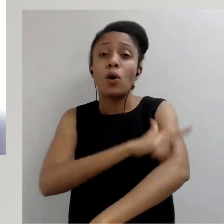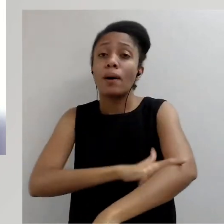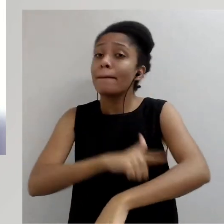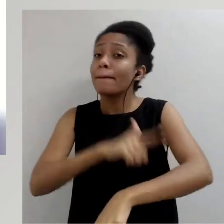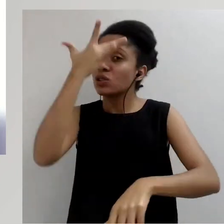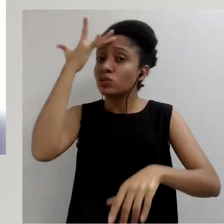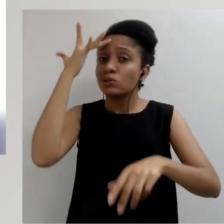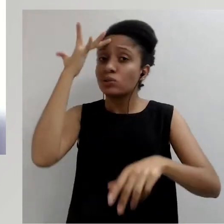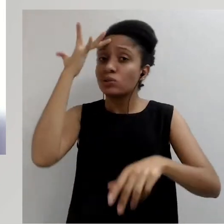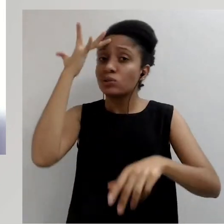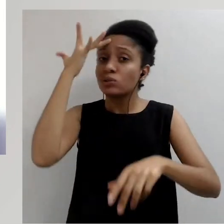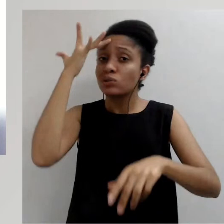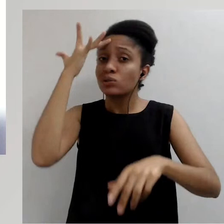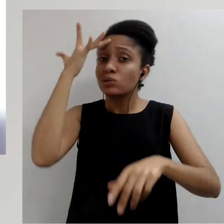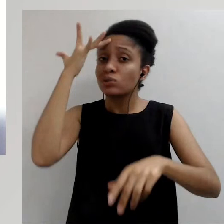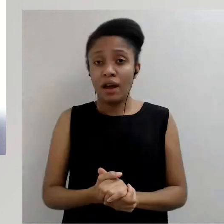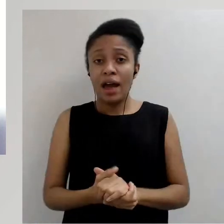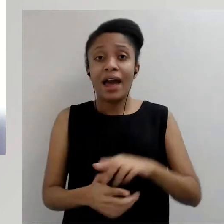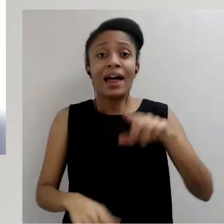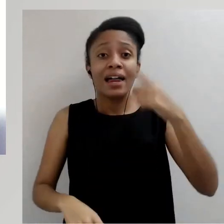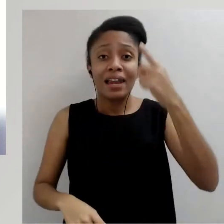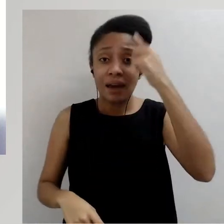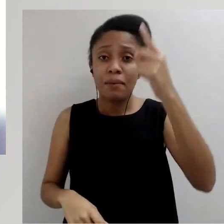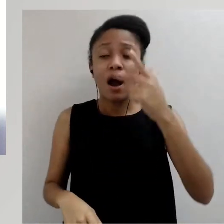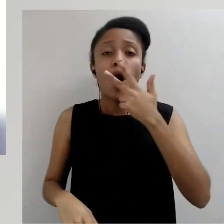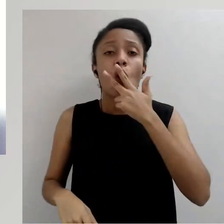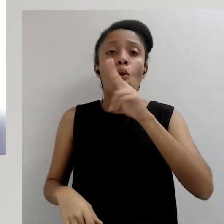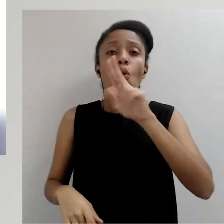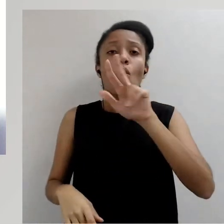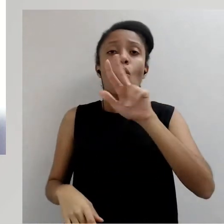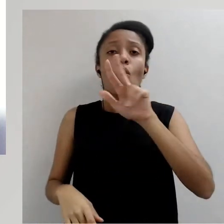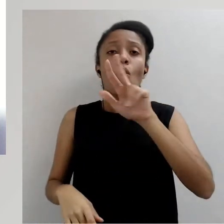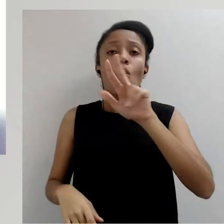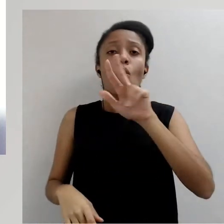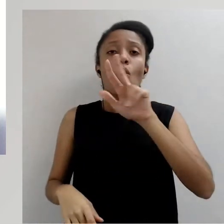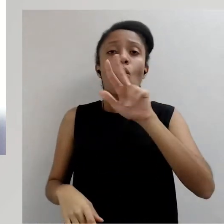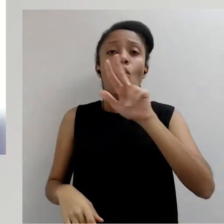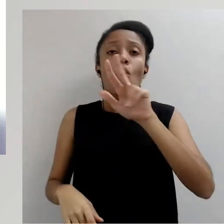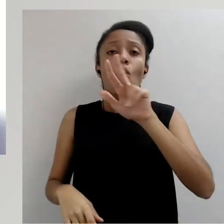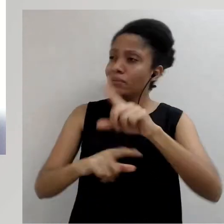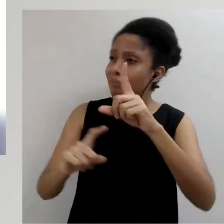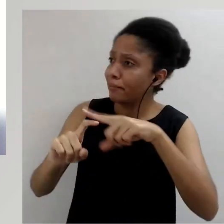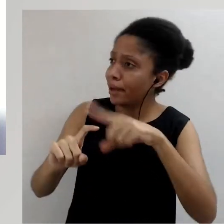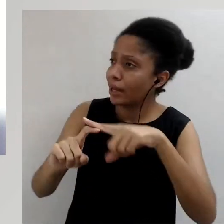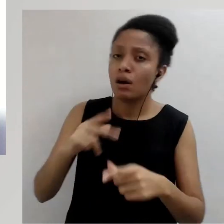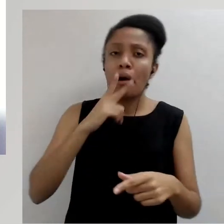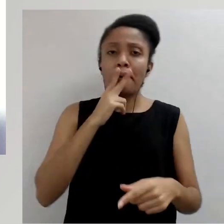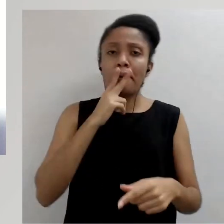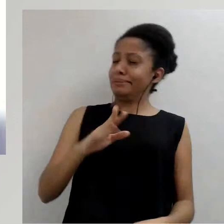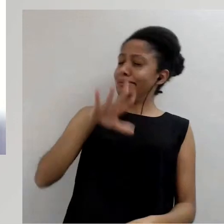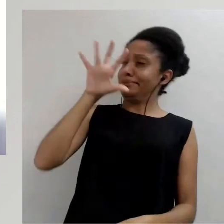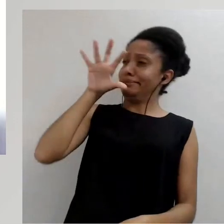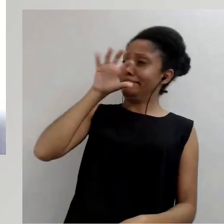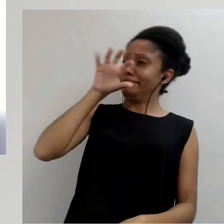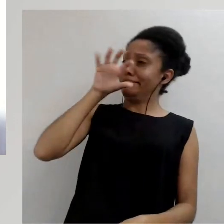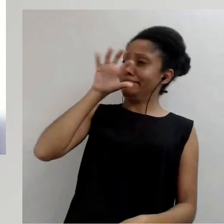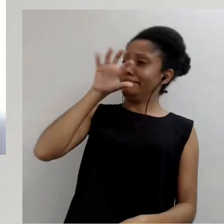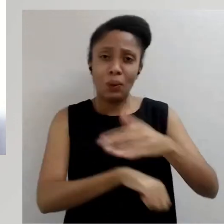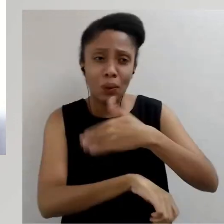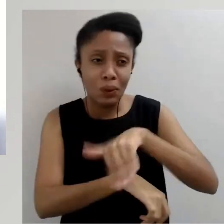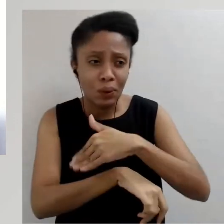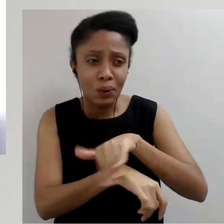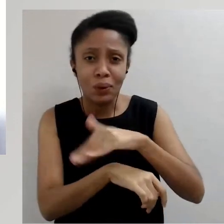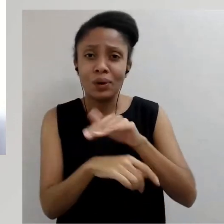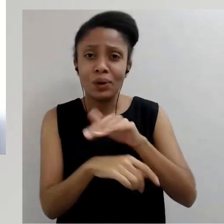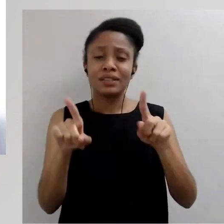also people behavior. Because you remember that in the past we used to smoke everywhere. You went to the